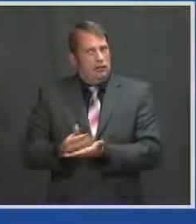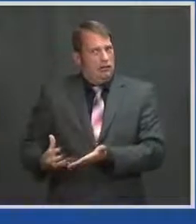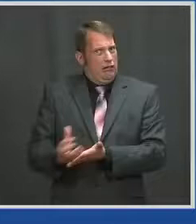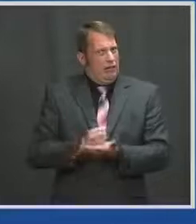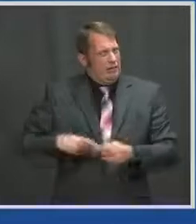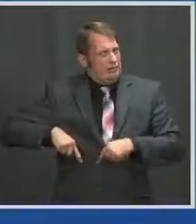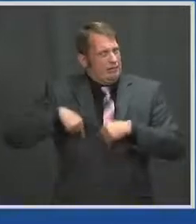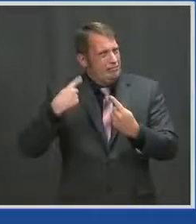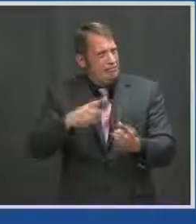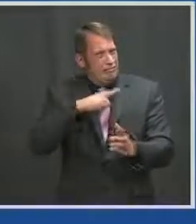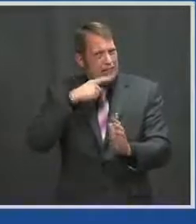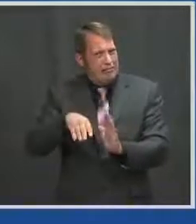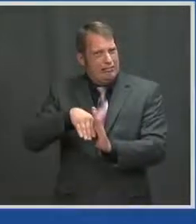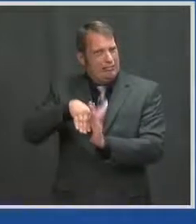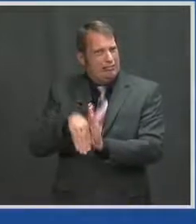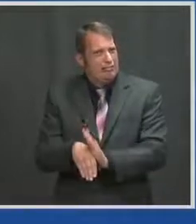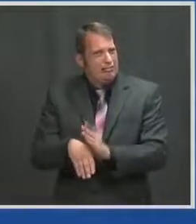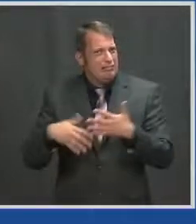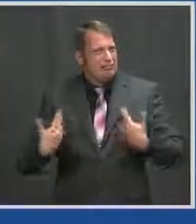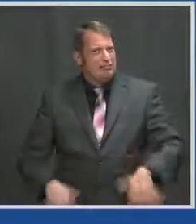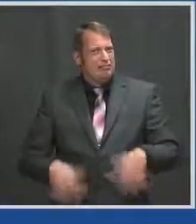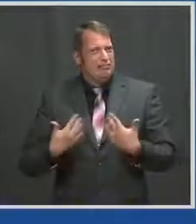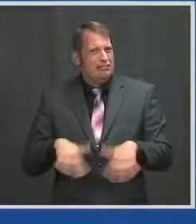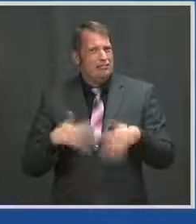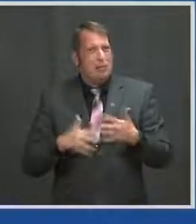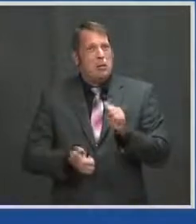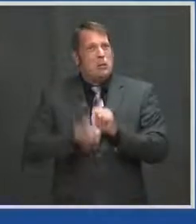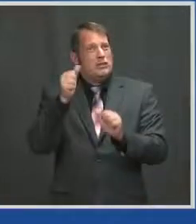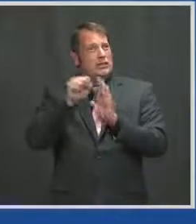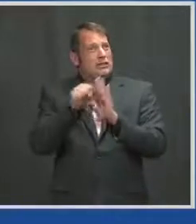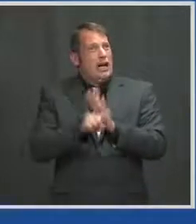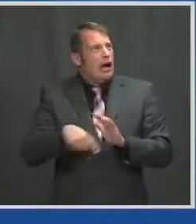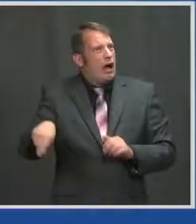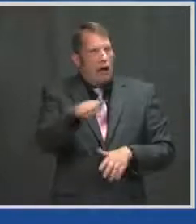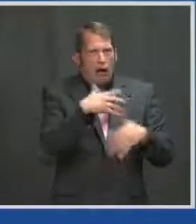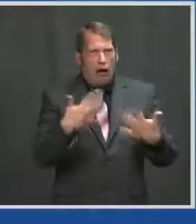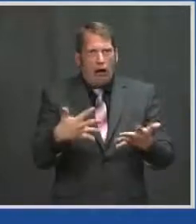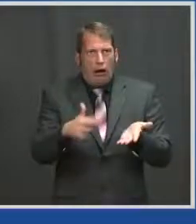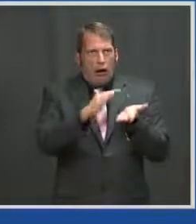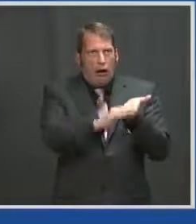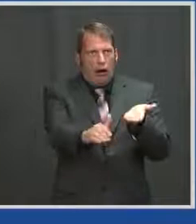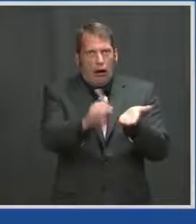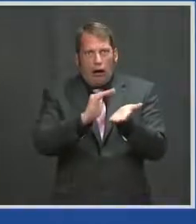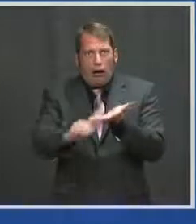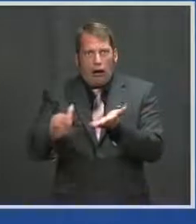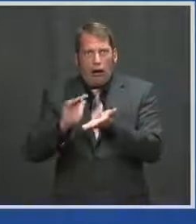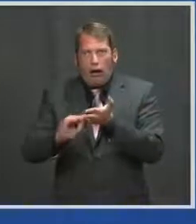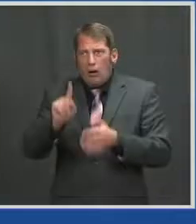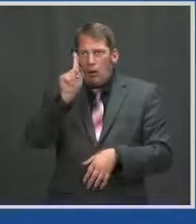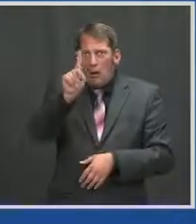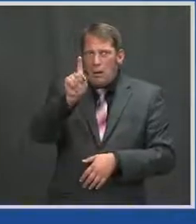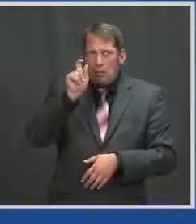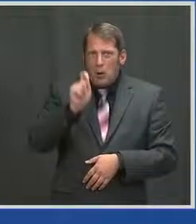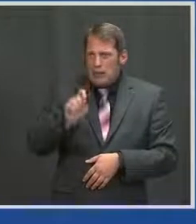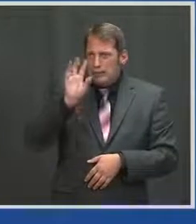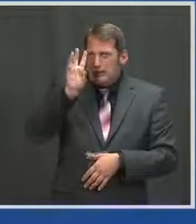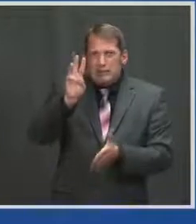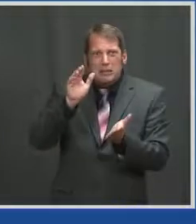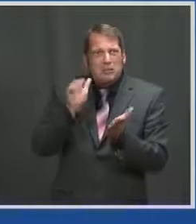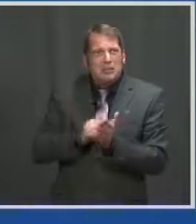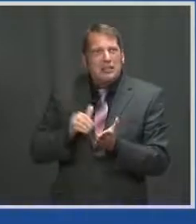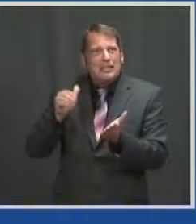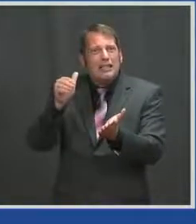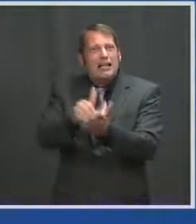to lay off 1.6 million employees. That's an awful lot of firefighters,